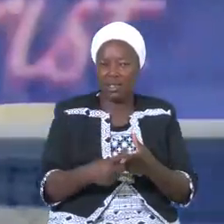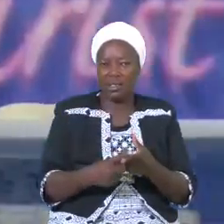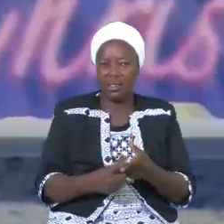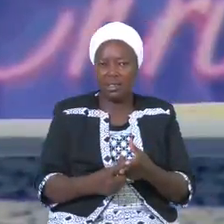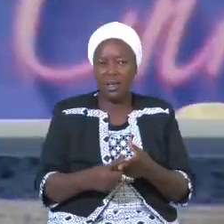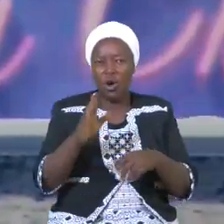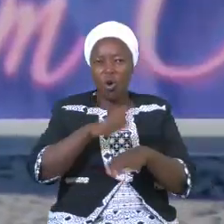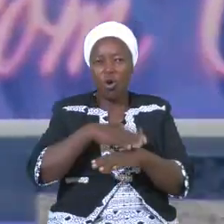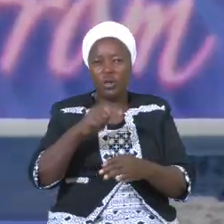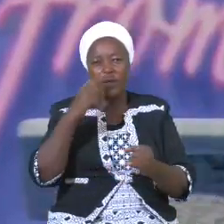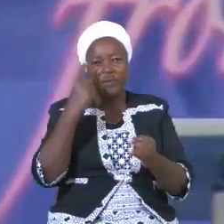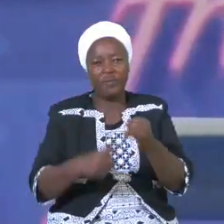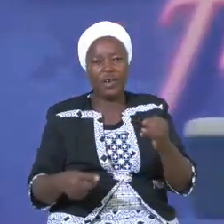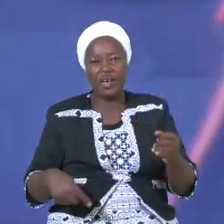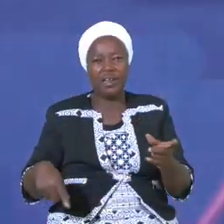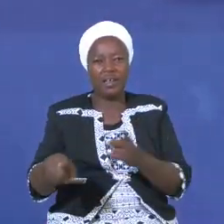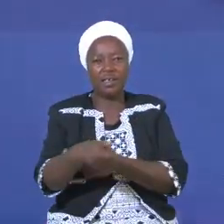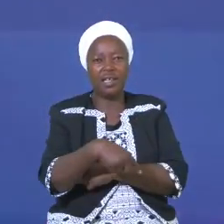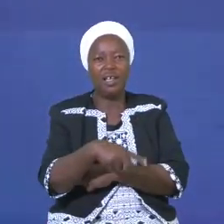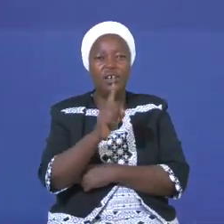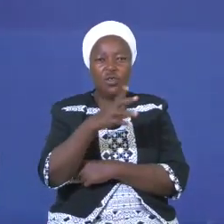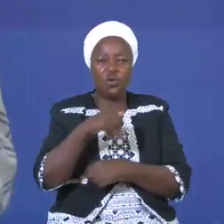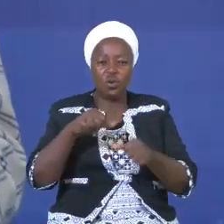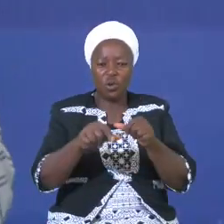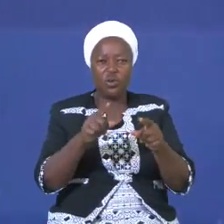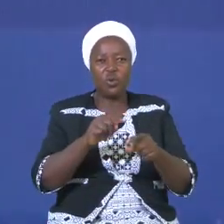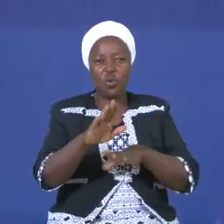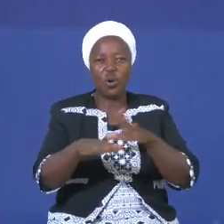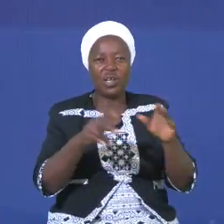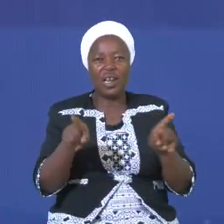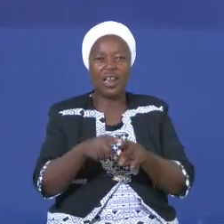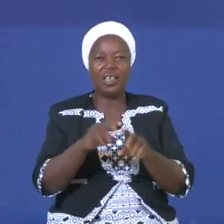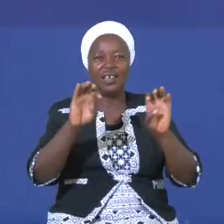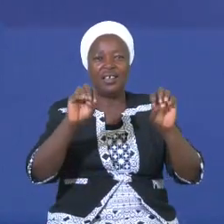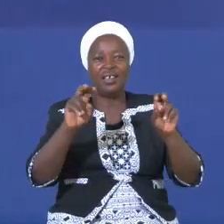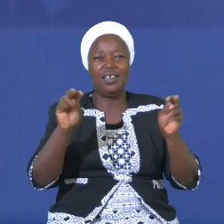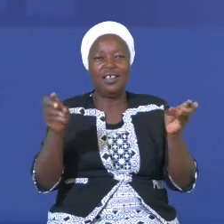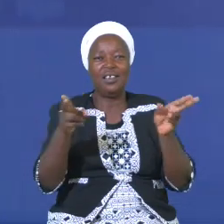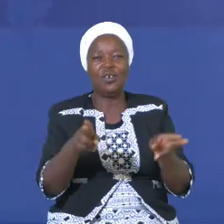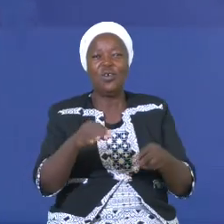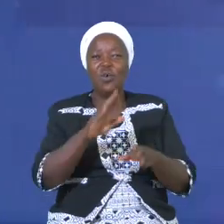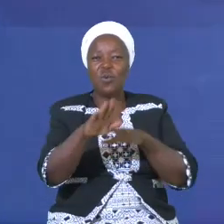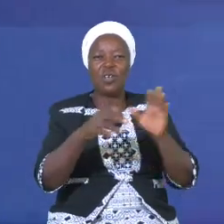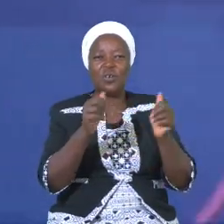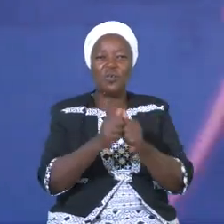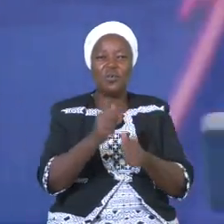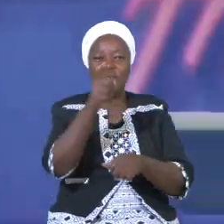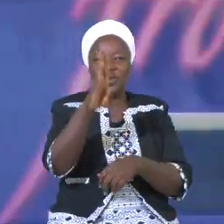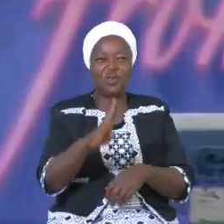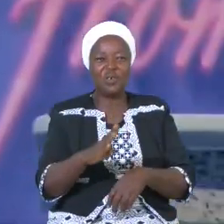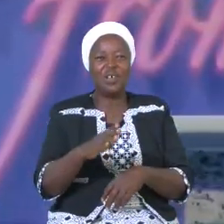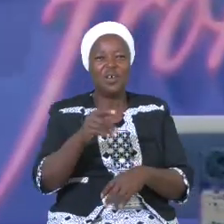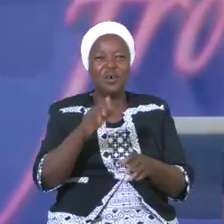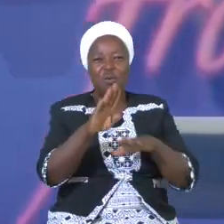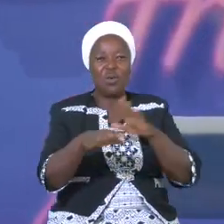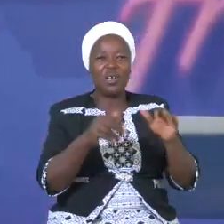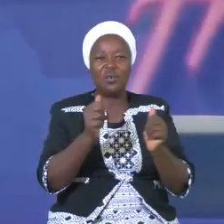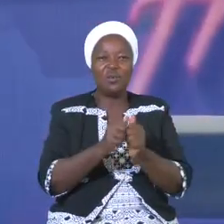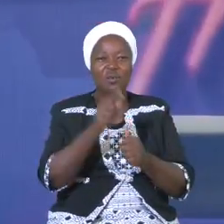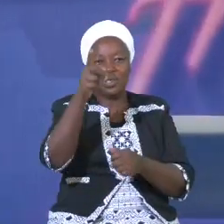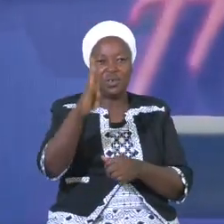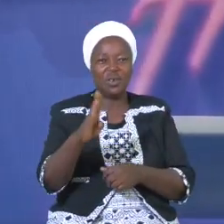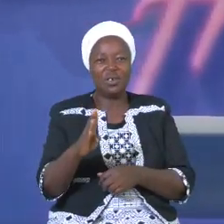final day you keep walking like enoch walking with god working with god he didn't stop working with god he